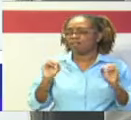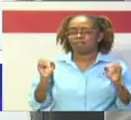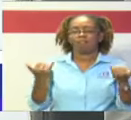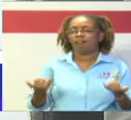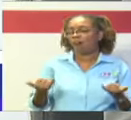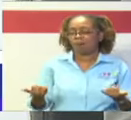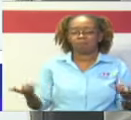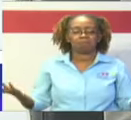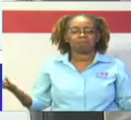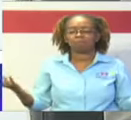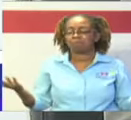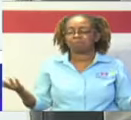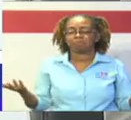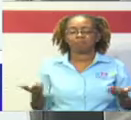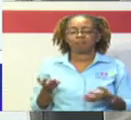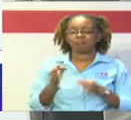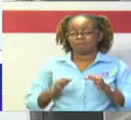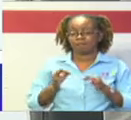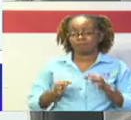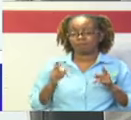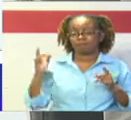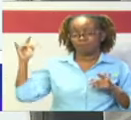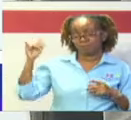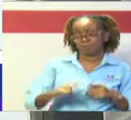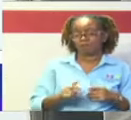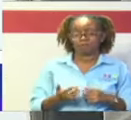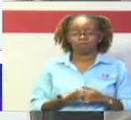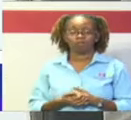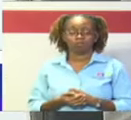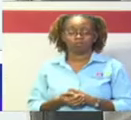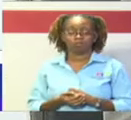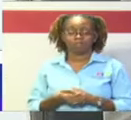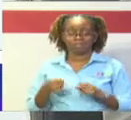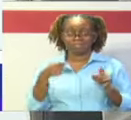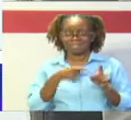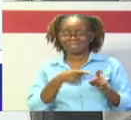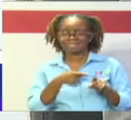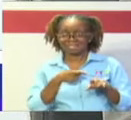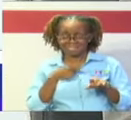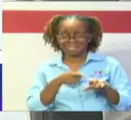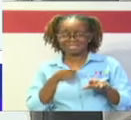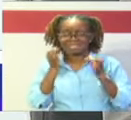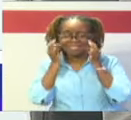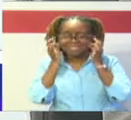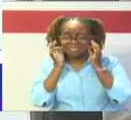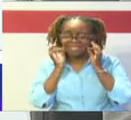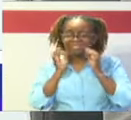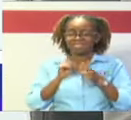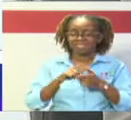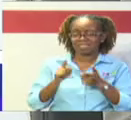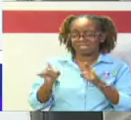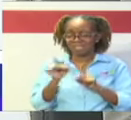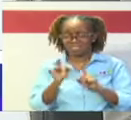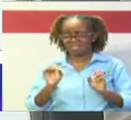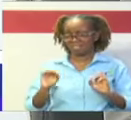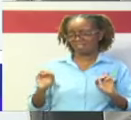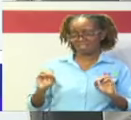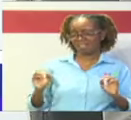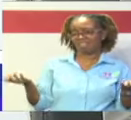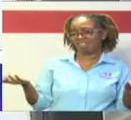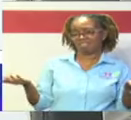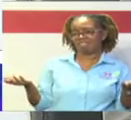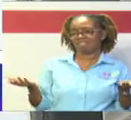imported case, there is no there's no ability or opportunity for that case to infect other people because